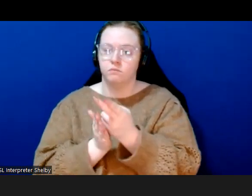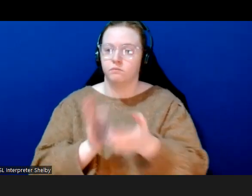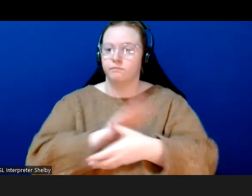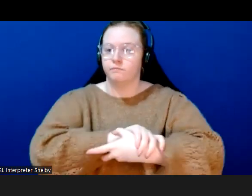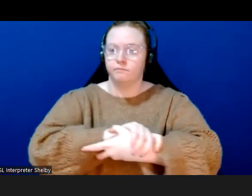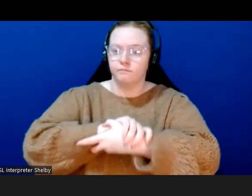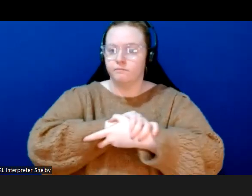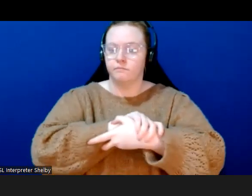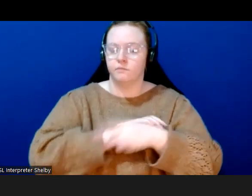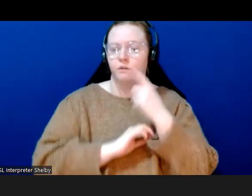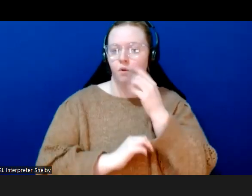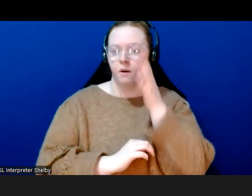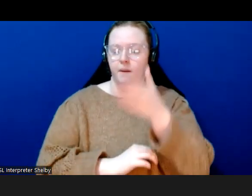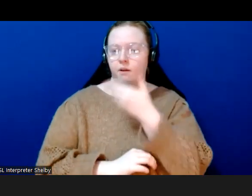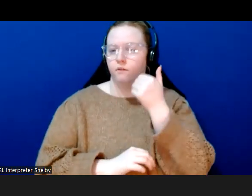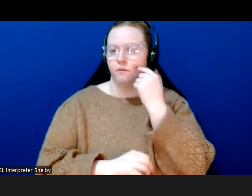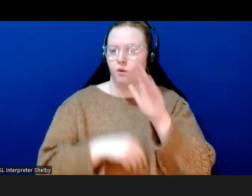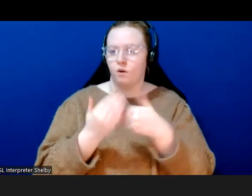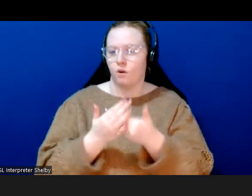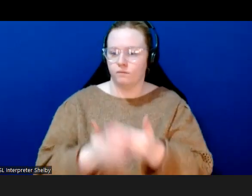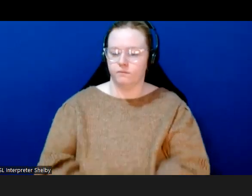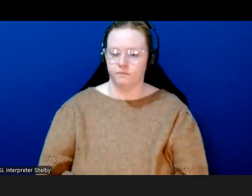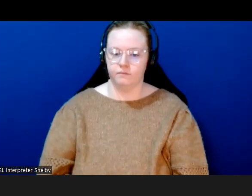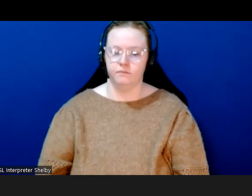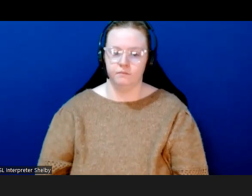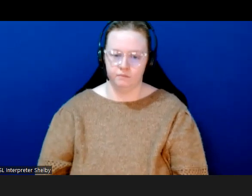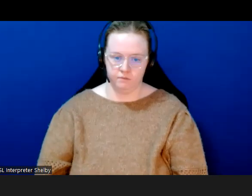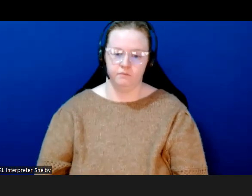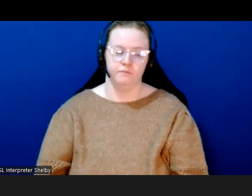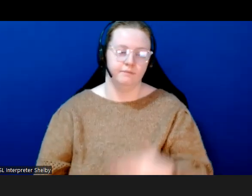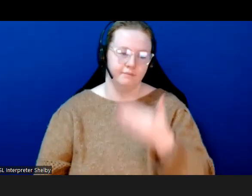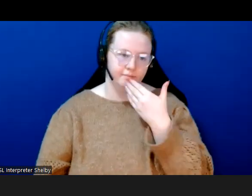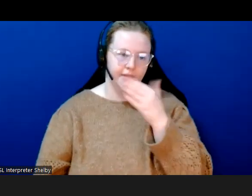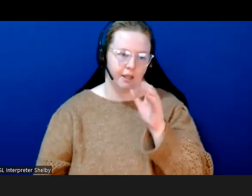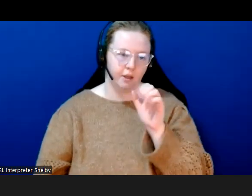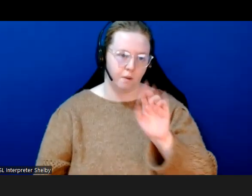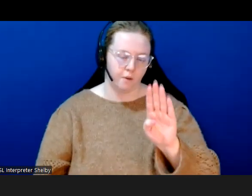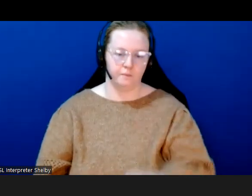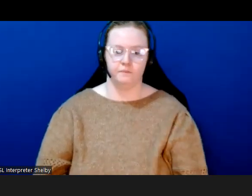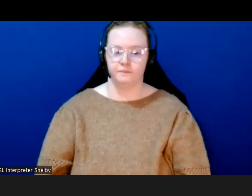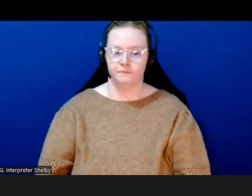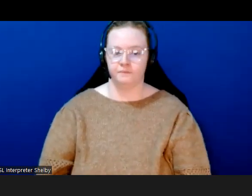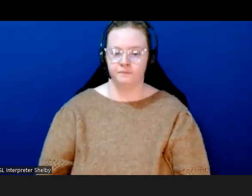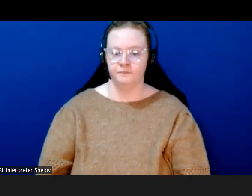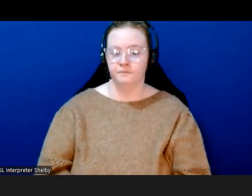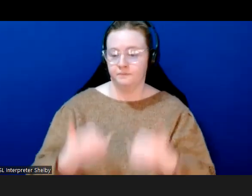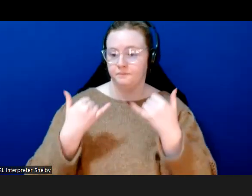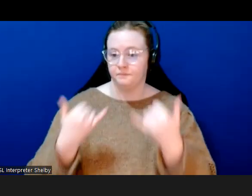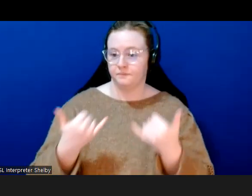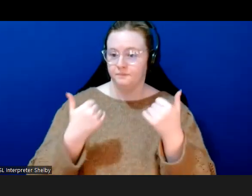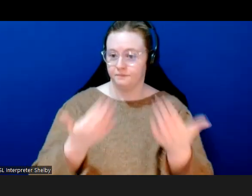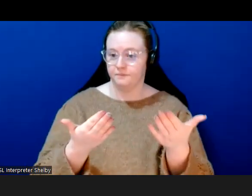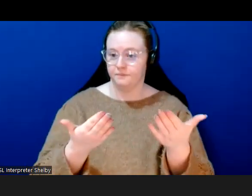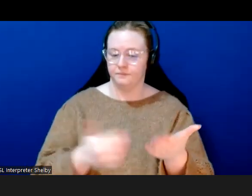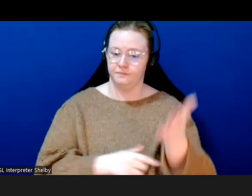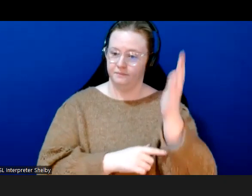a better future for all. Thank you, Barb. You're welcome. Now, I'd like to introduce our guest